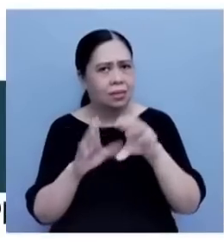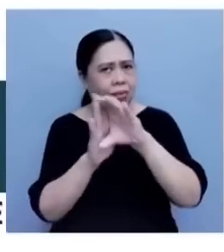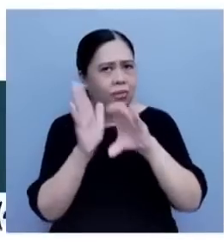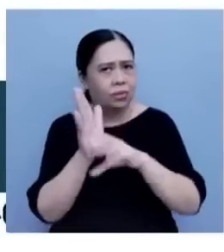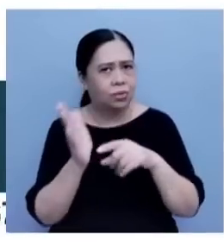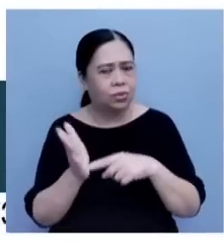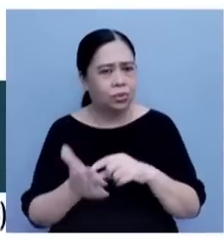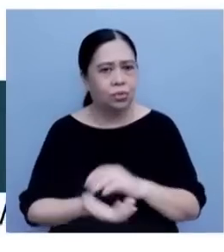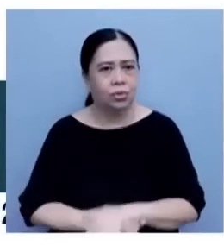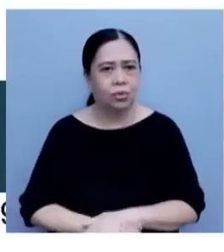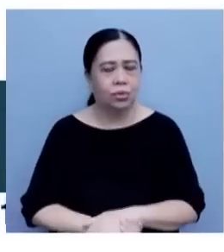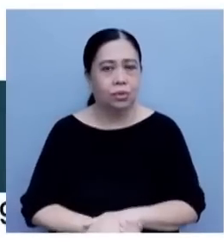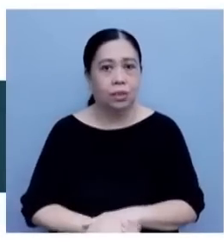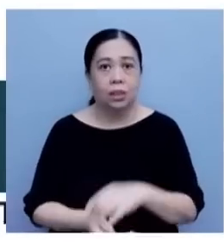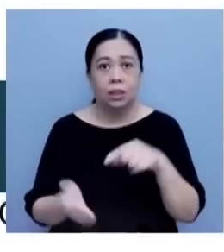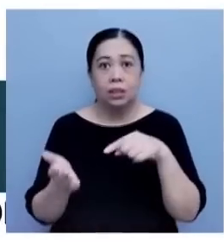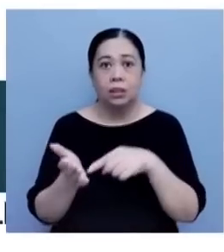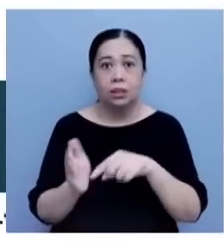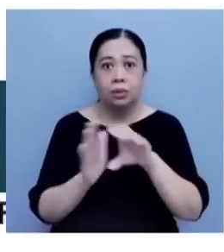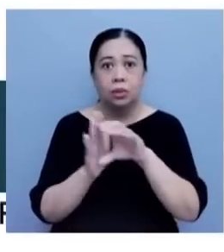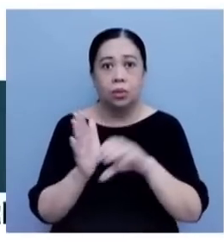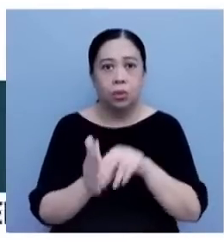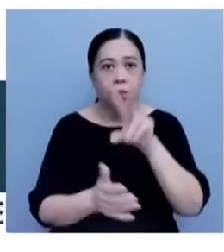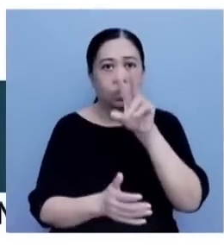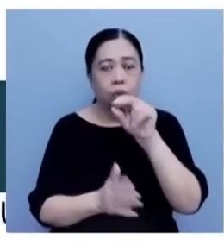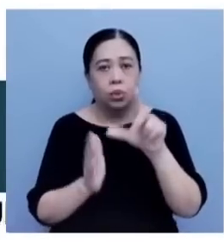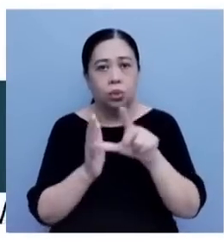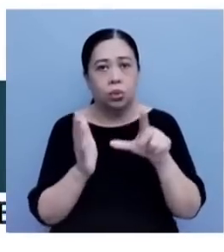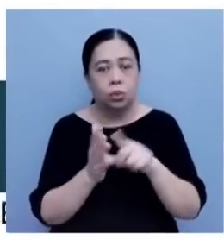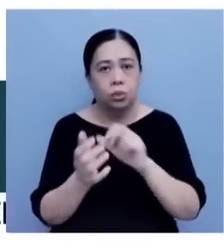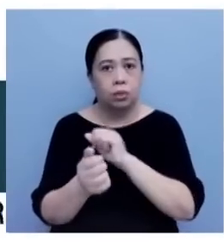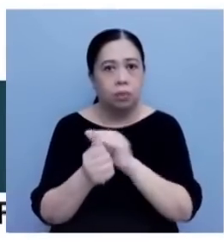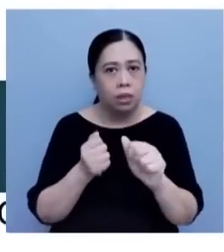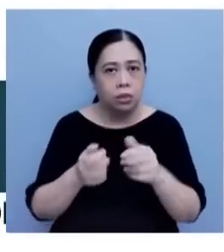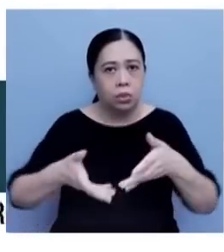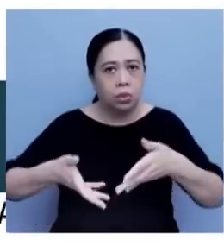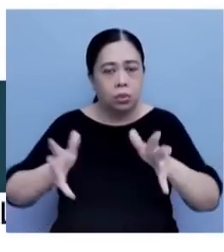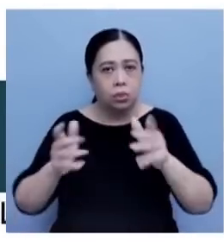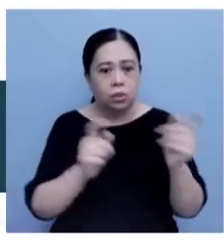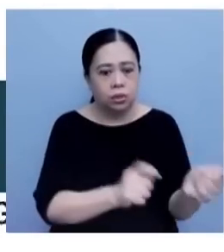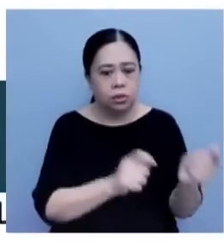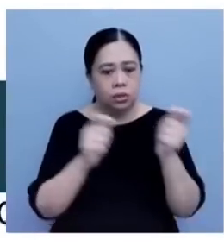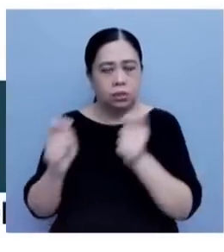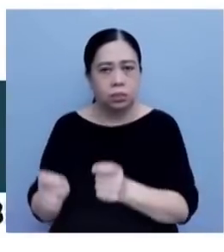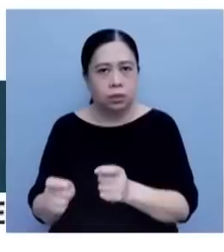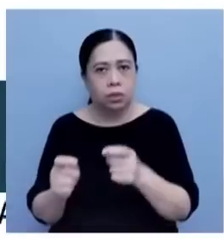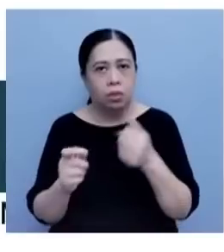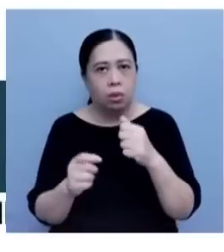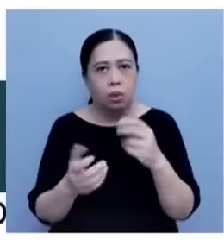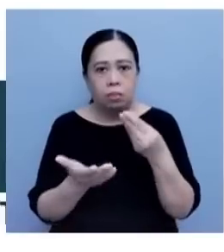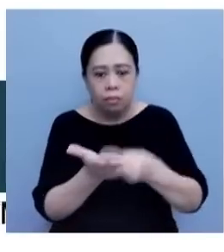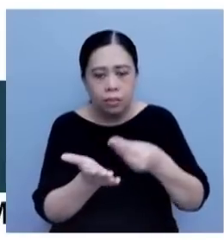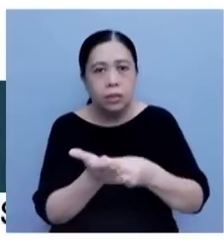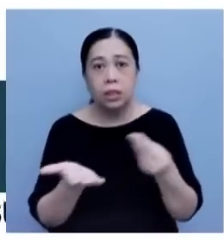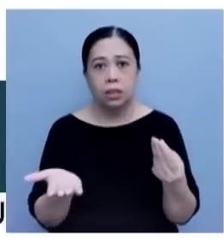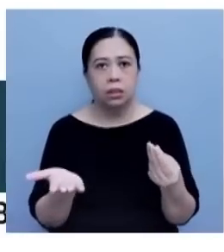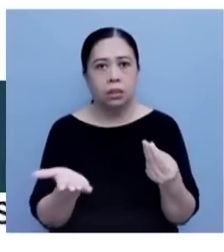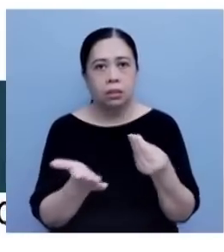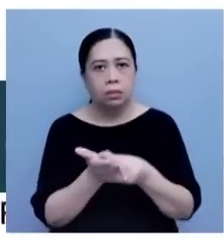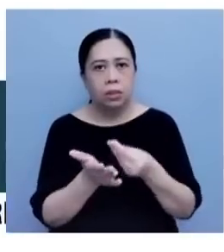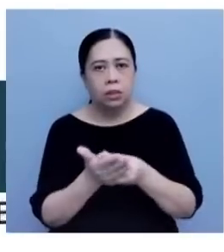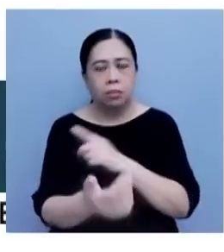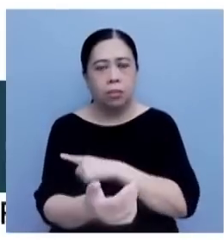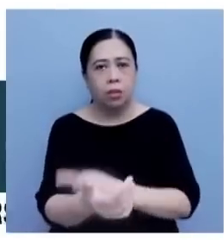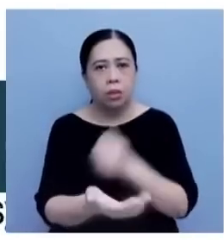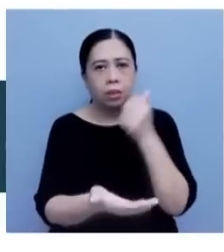Under the Constitution, no law shall be passed authorizing the transfer of appropriation, because the power to